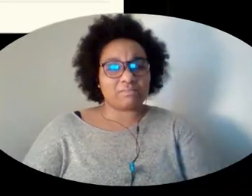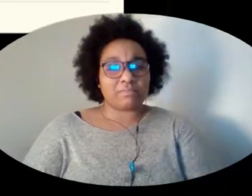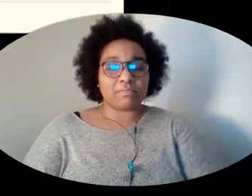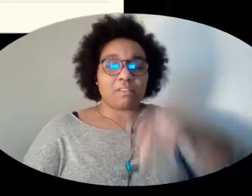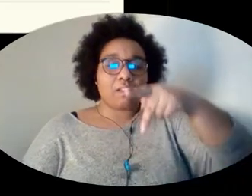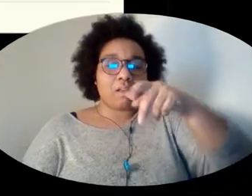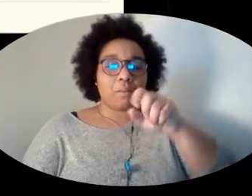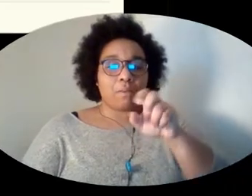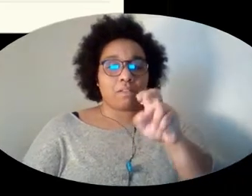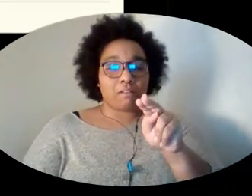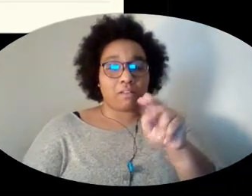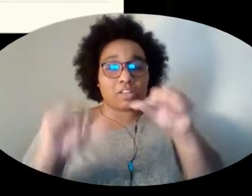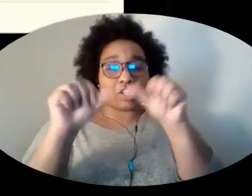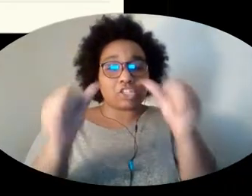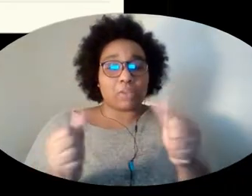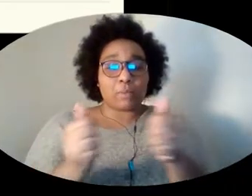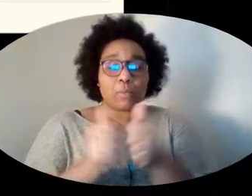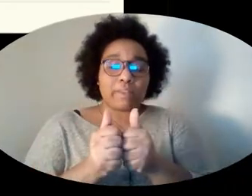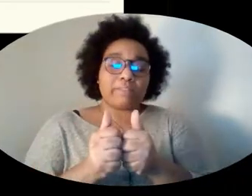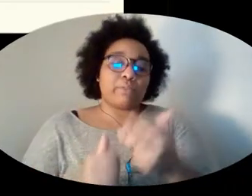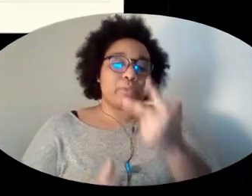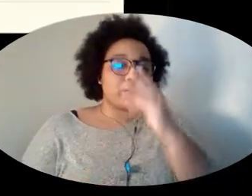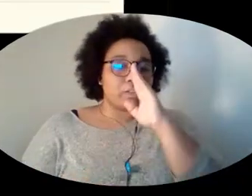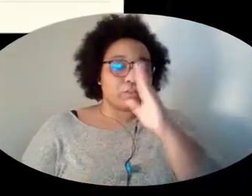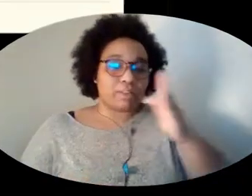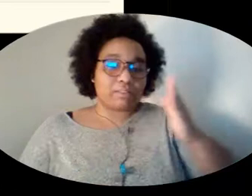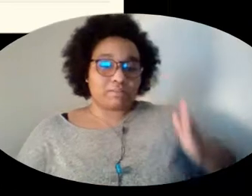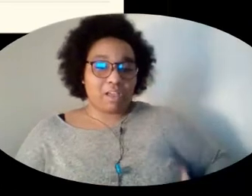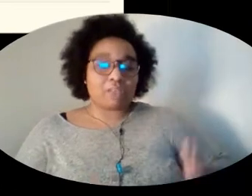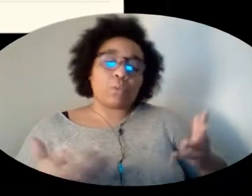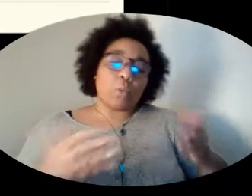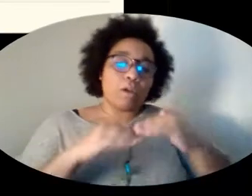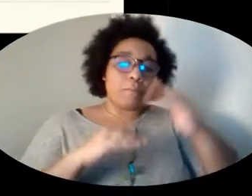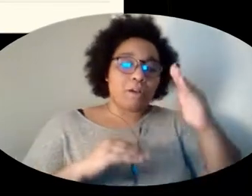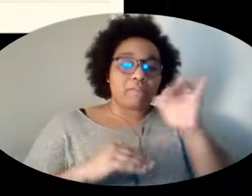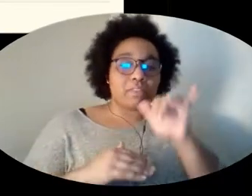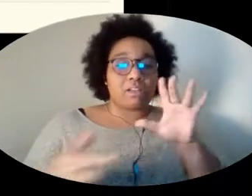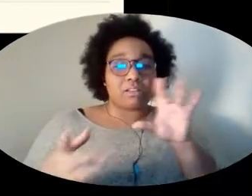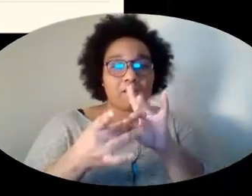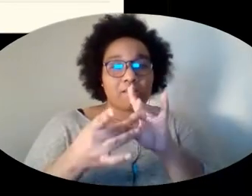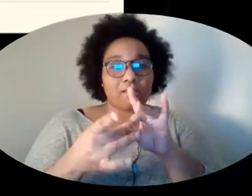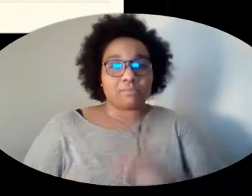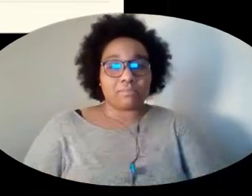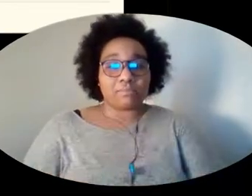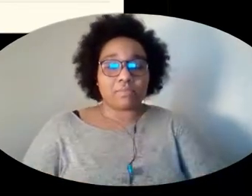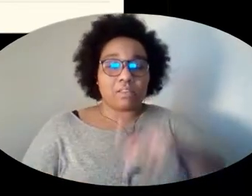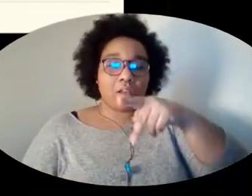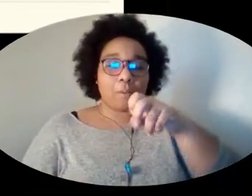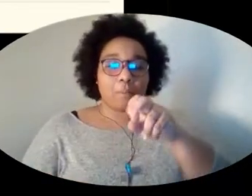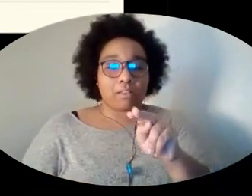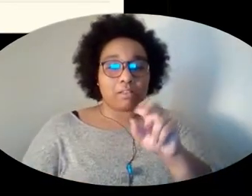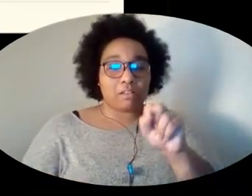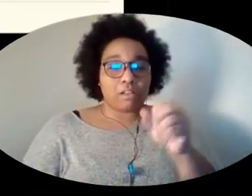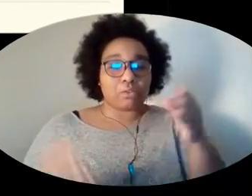a polygon is a shape with at least three straight sides that connect polygons are